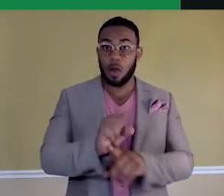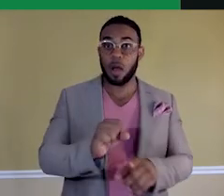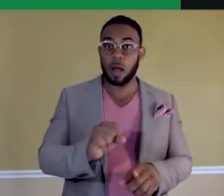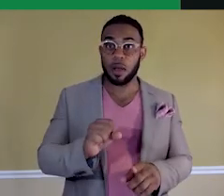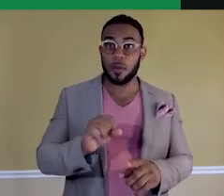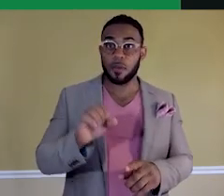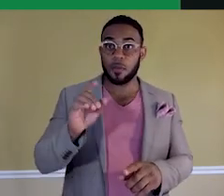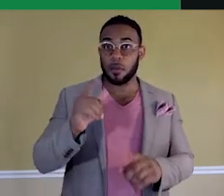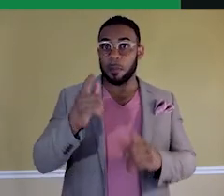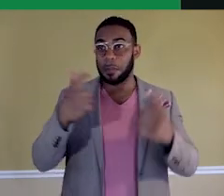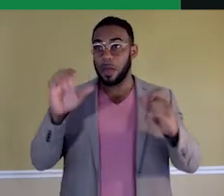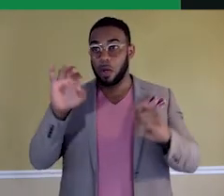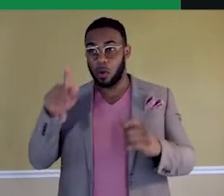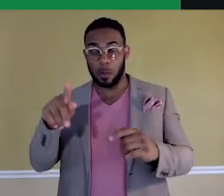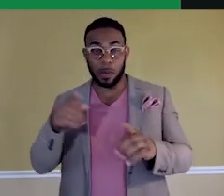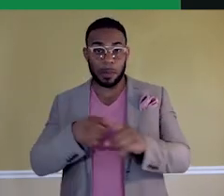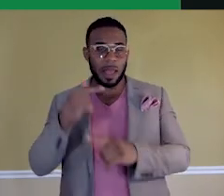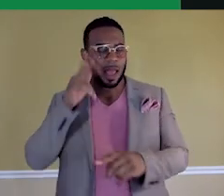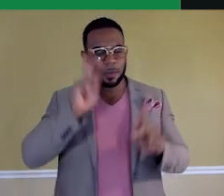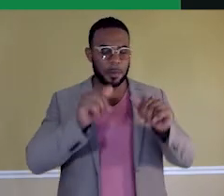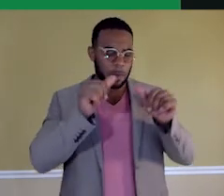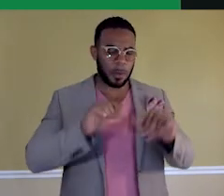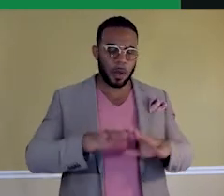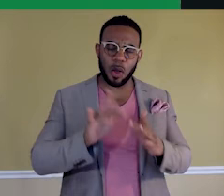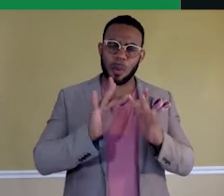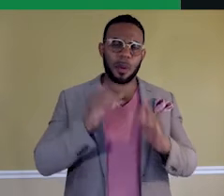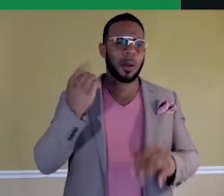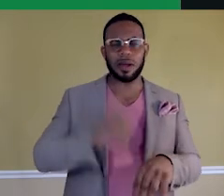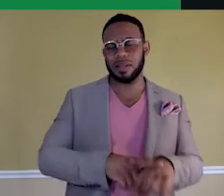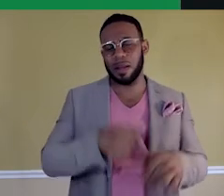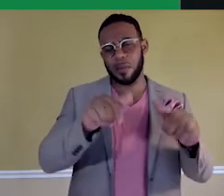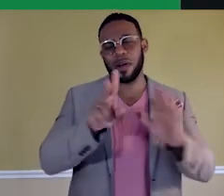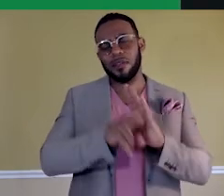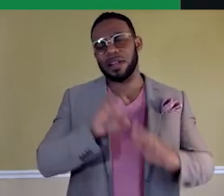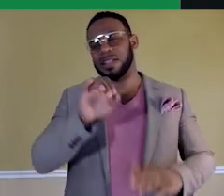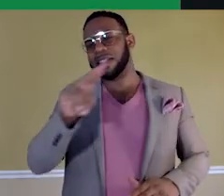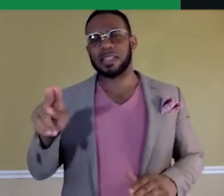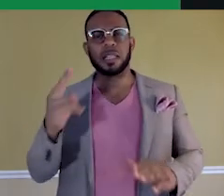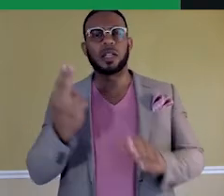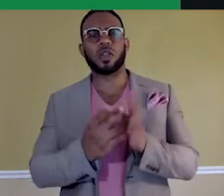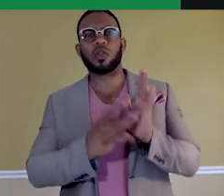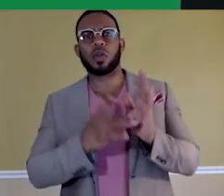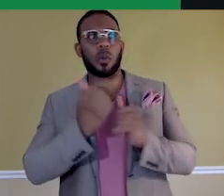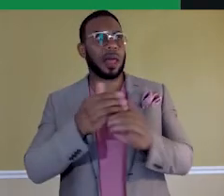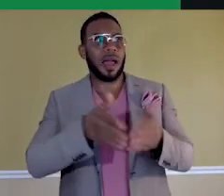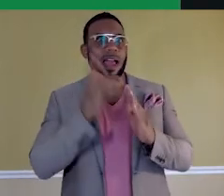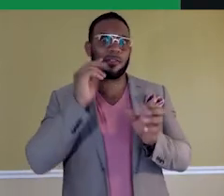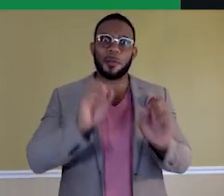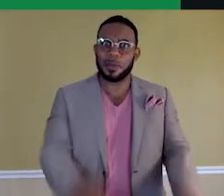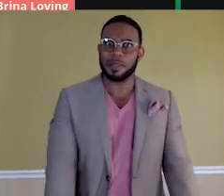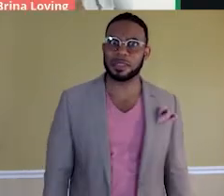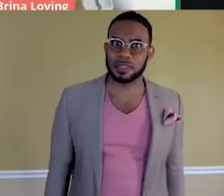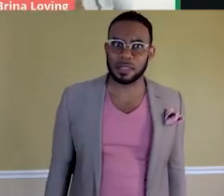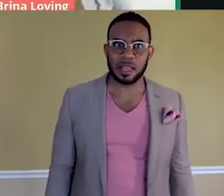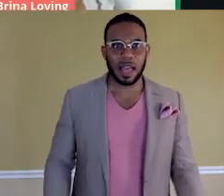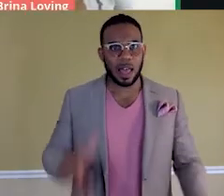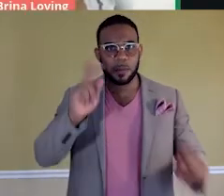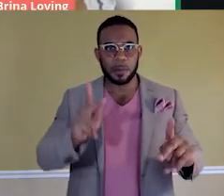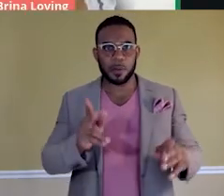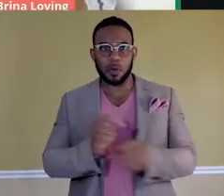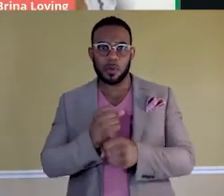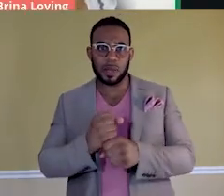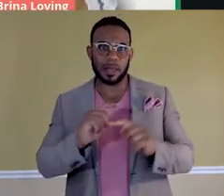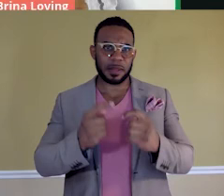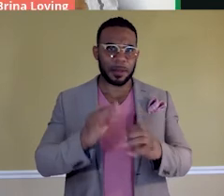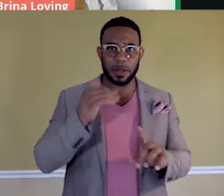big corporations mainly. I hear people post things on their website, post videos, and CNN is using it without asking for permission. I hear people create